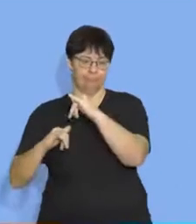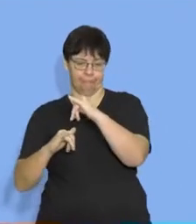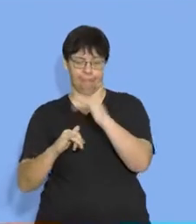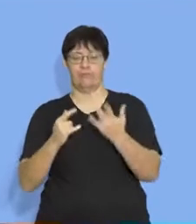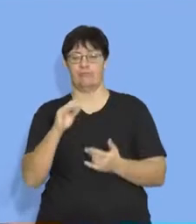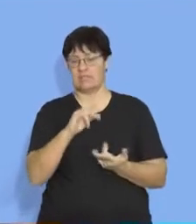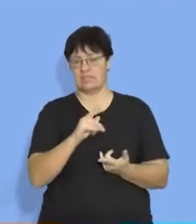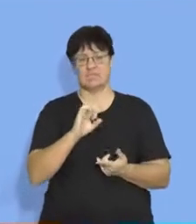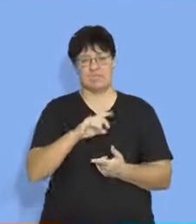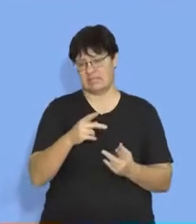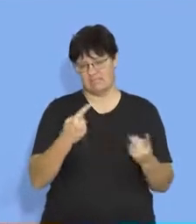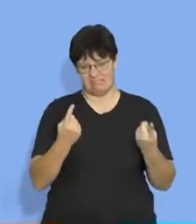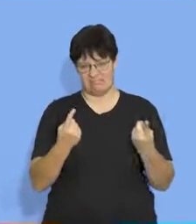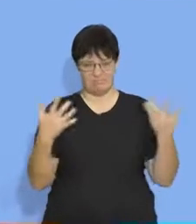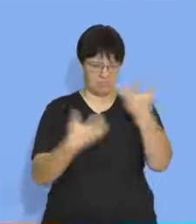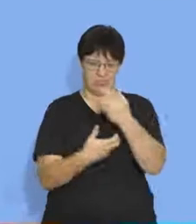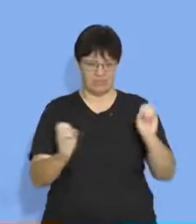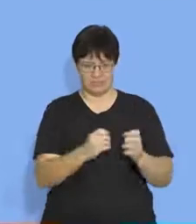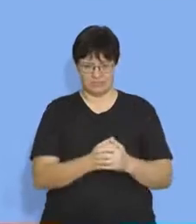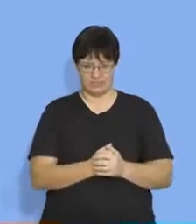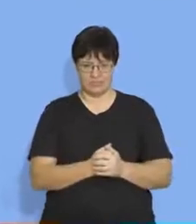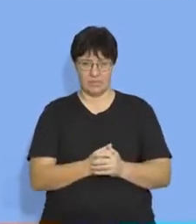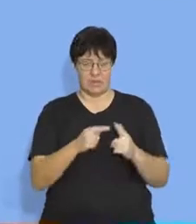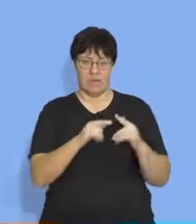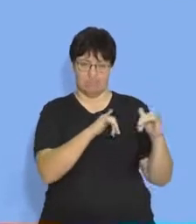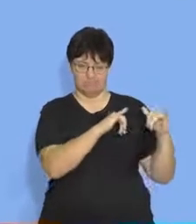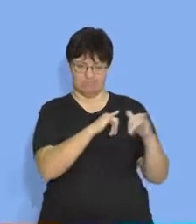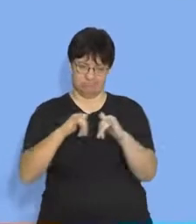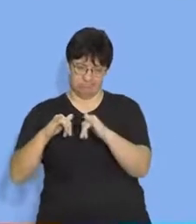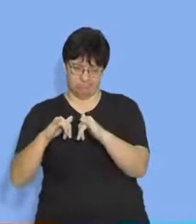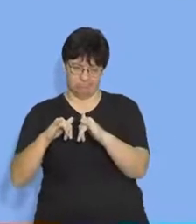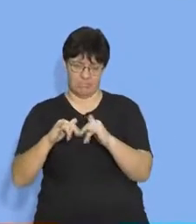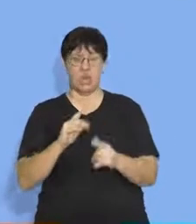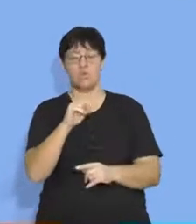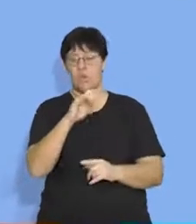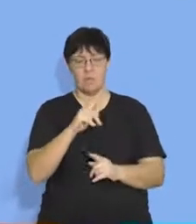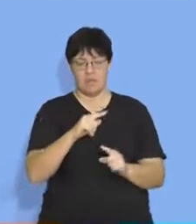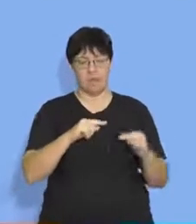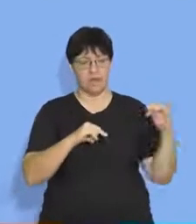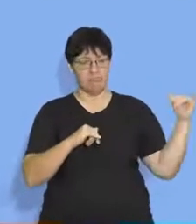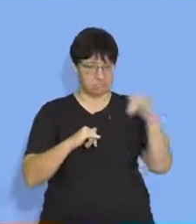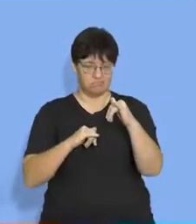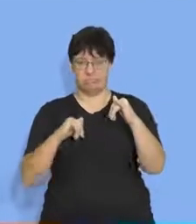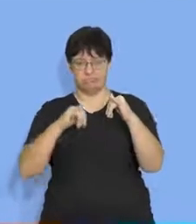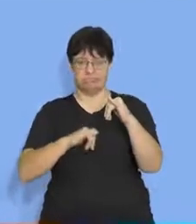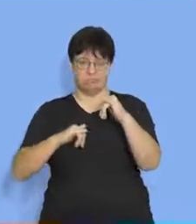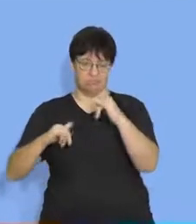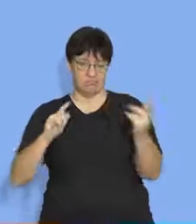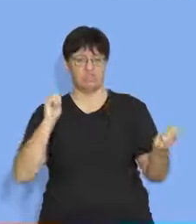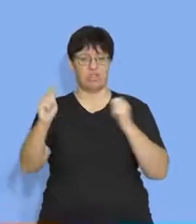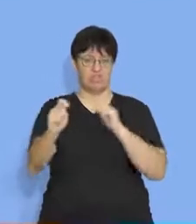-uniform velocity. Uniform means constant. Non-uniform means not constant. So it's